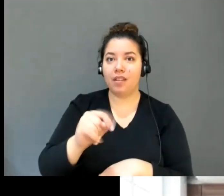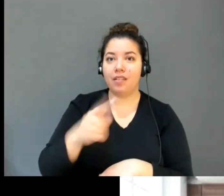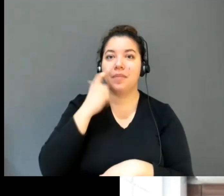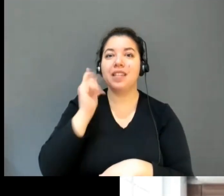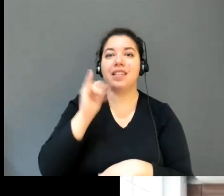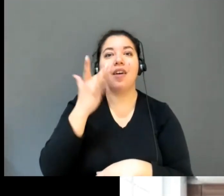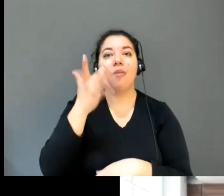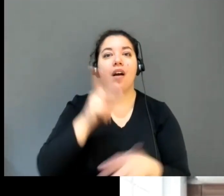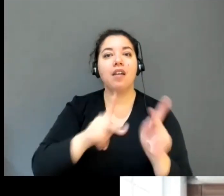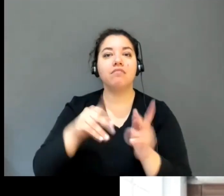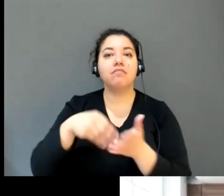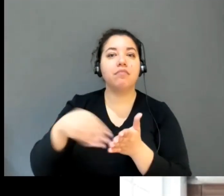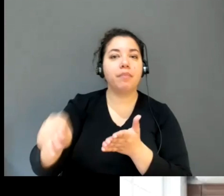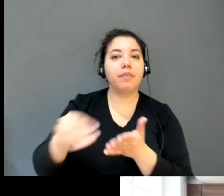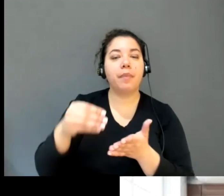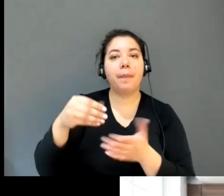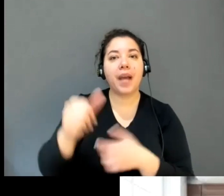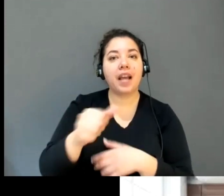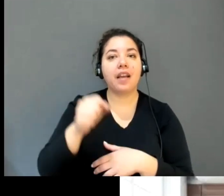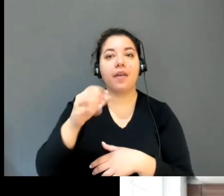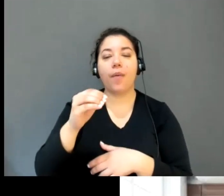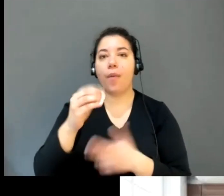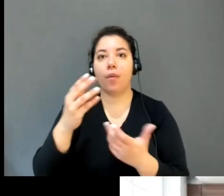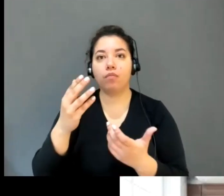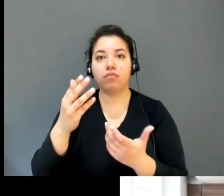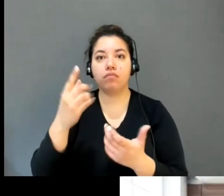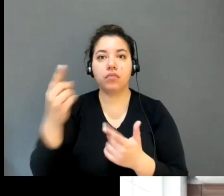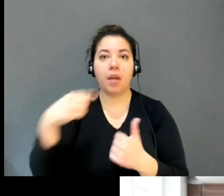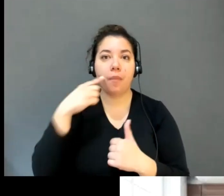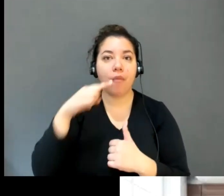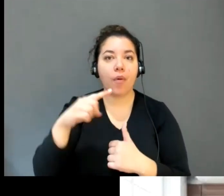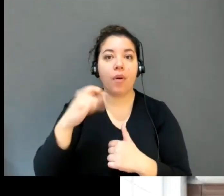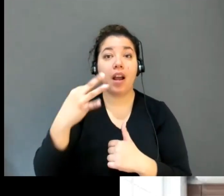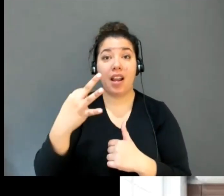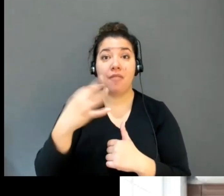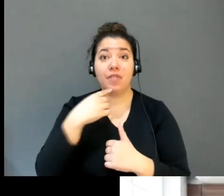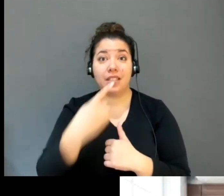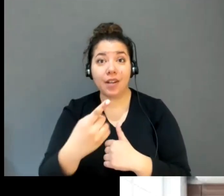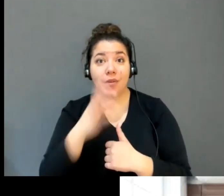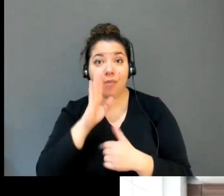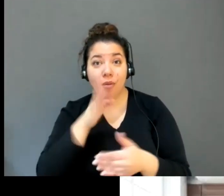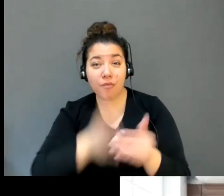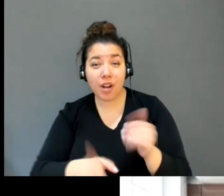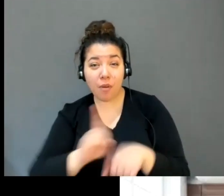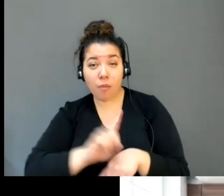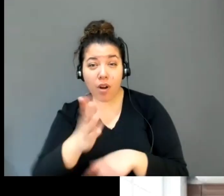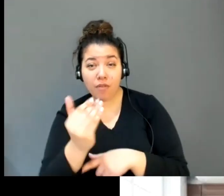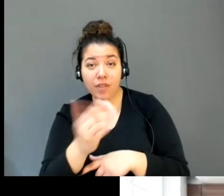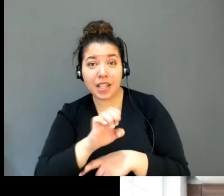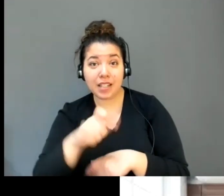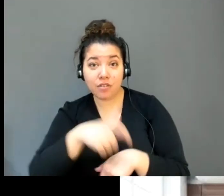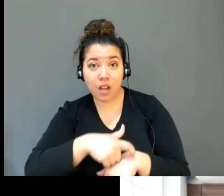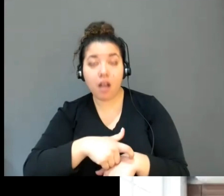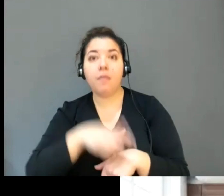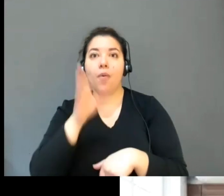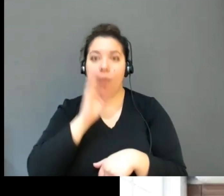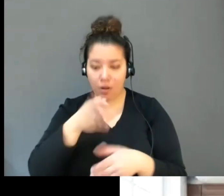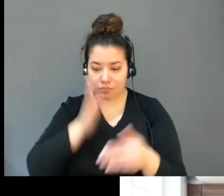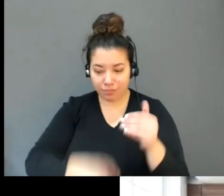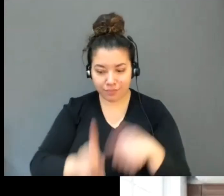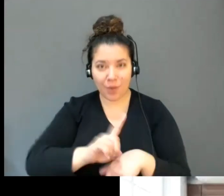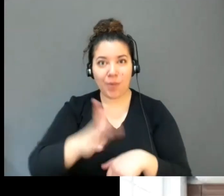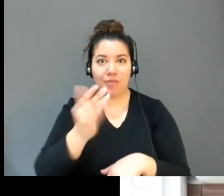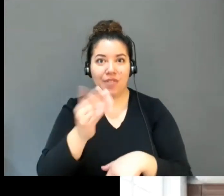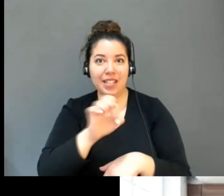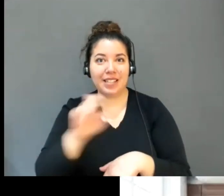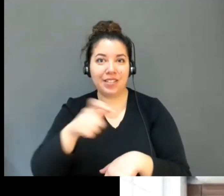they're expecting. If we say we're going to finish at 1:15 Eastern, then that's what we intend to do as much as it is possible,